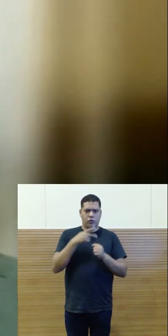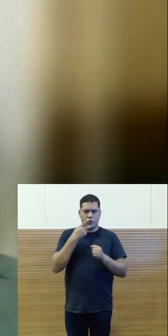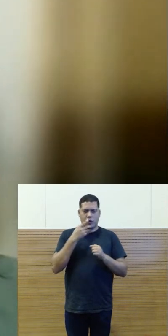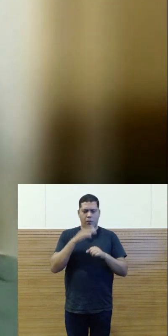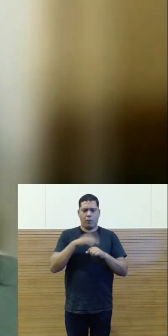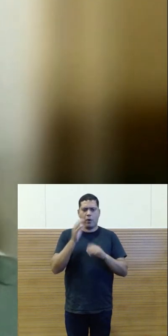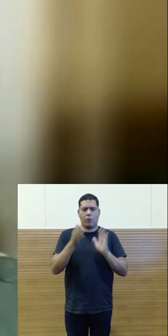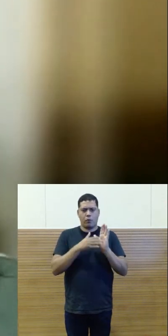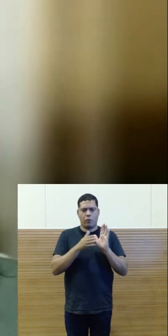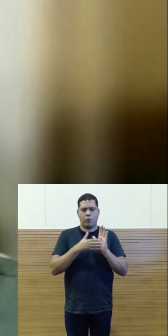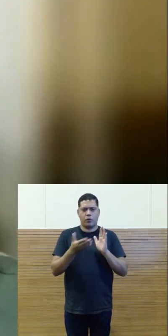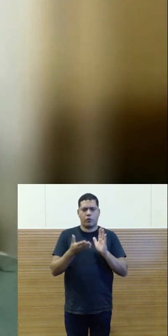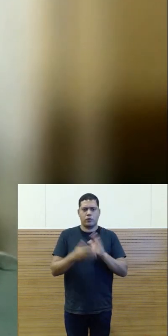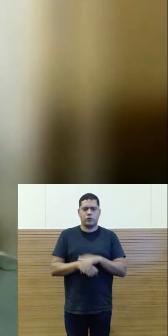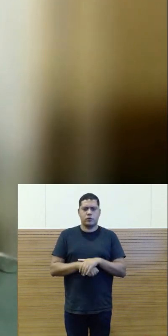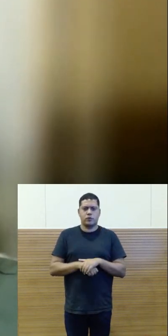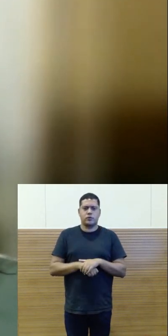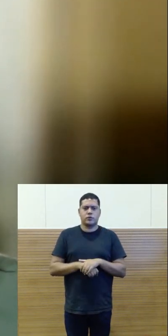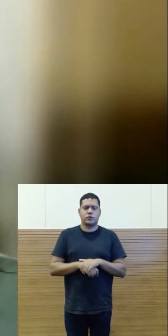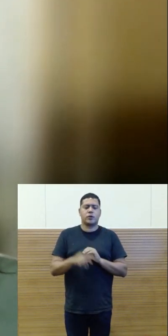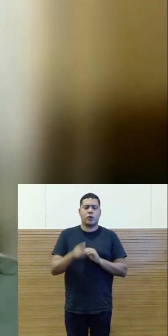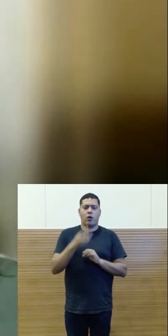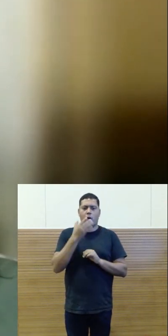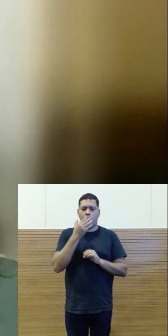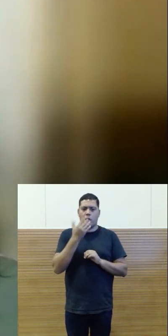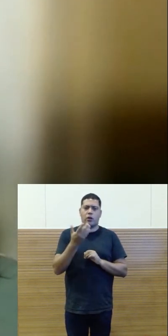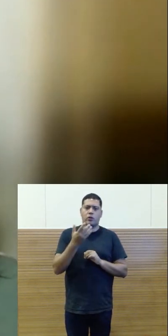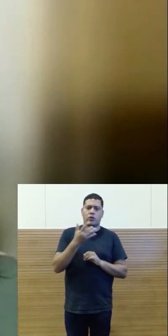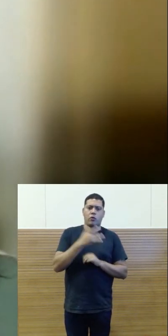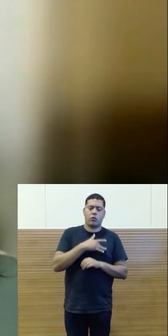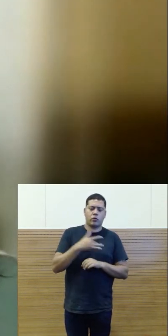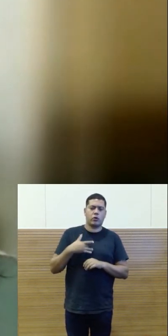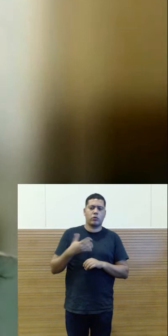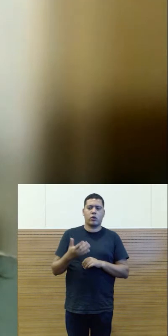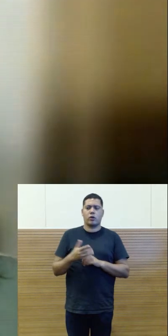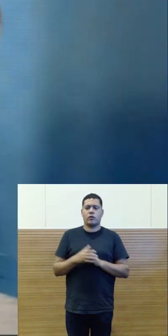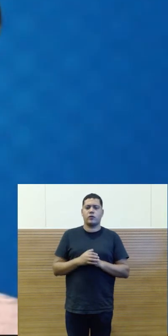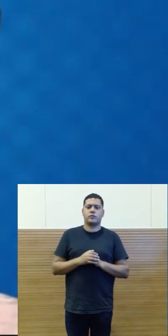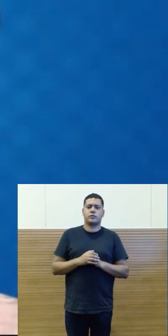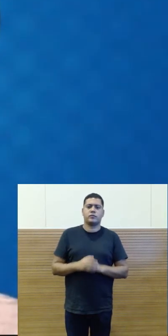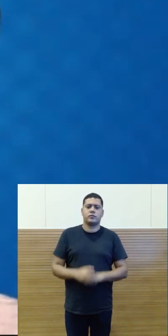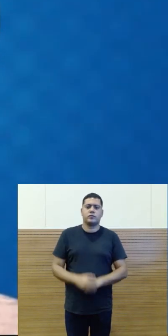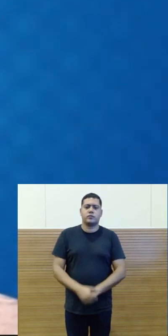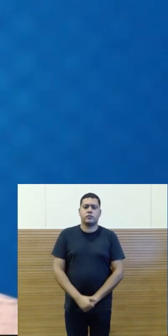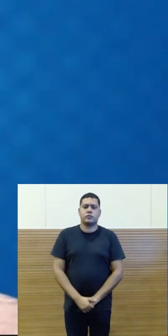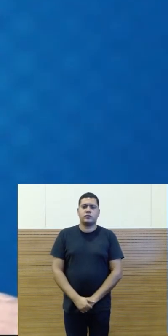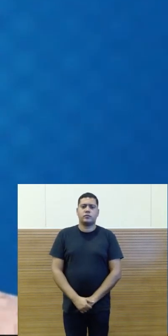Ms. Mahi, could you speak a little bit on the proposal of the Coalition of Healthy Diets? Thank you.